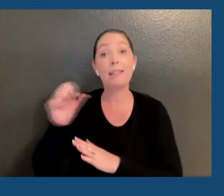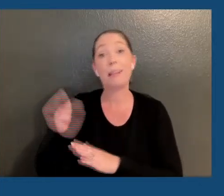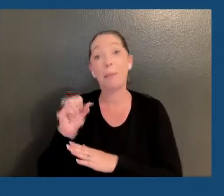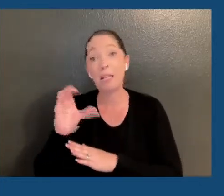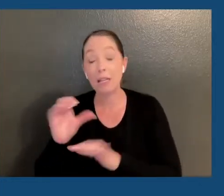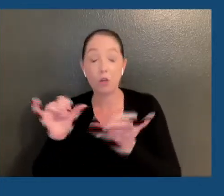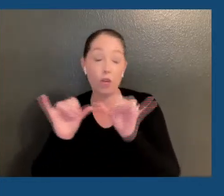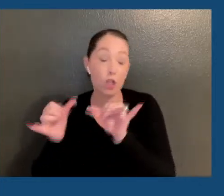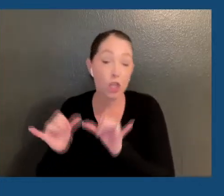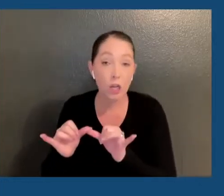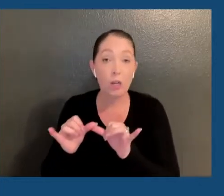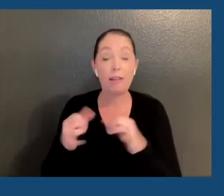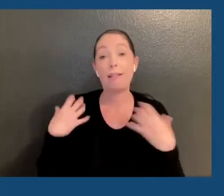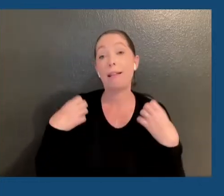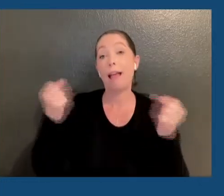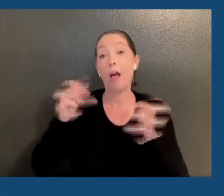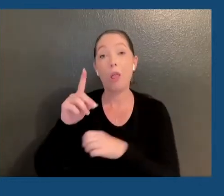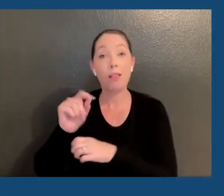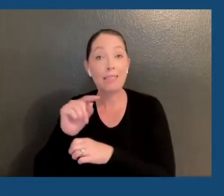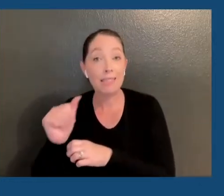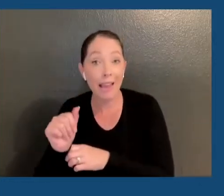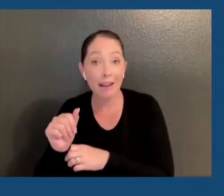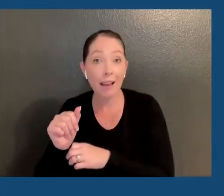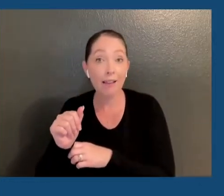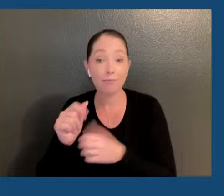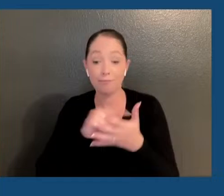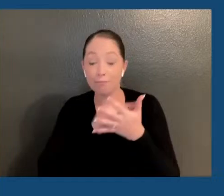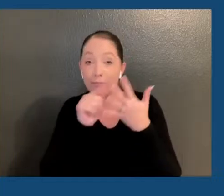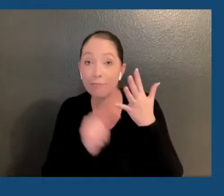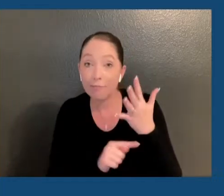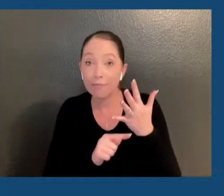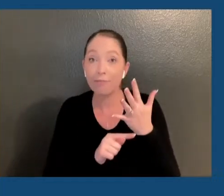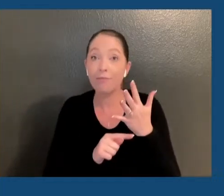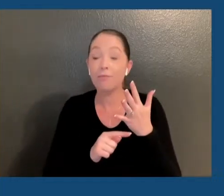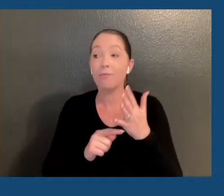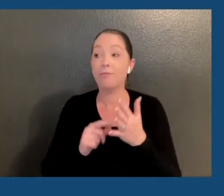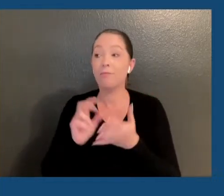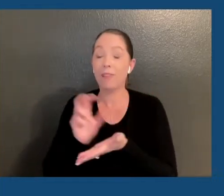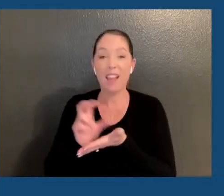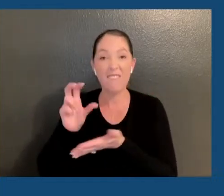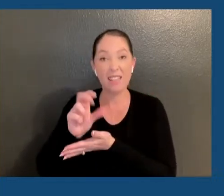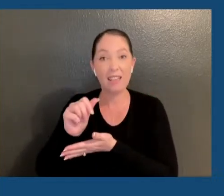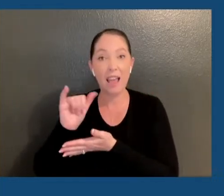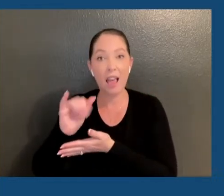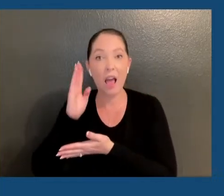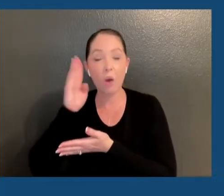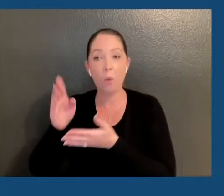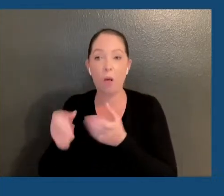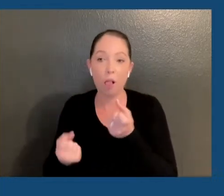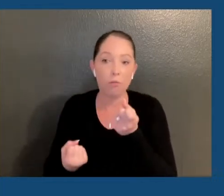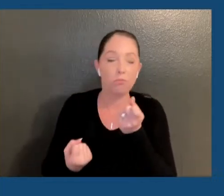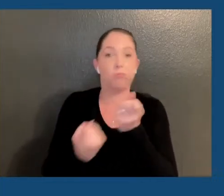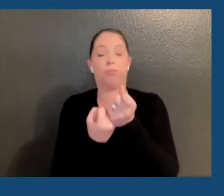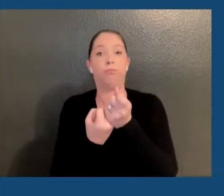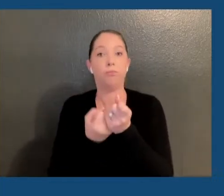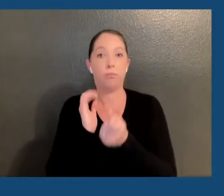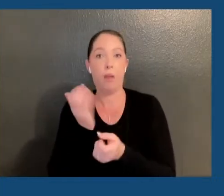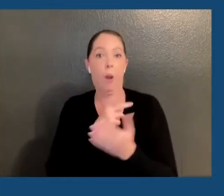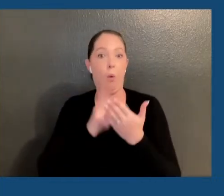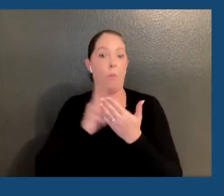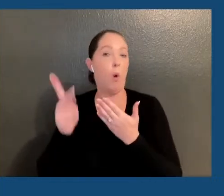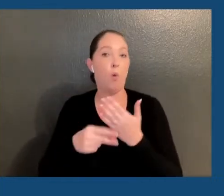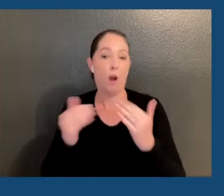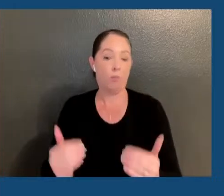and health data analytics, strategic investments in AI will push Albany's programs to new heights. And at the same